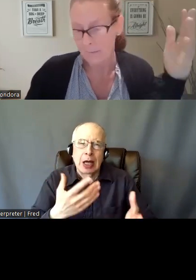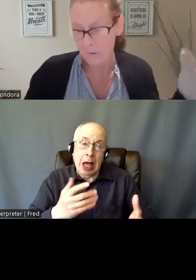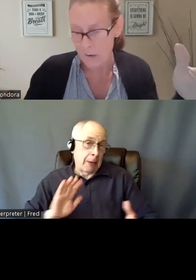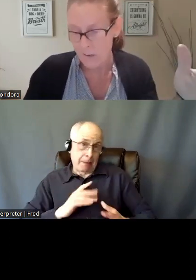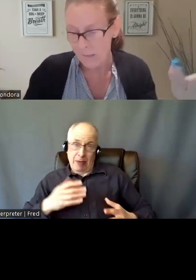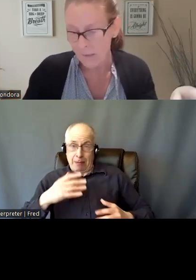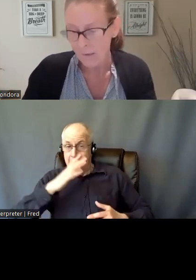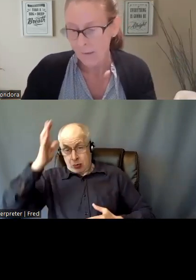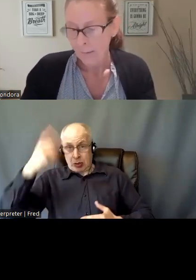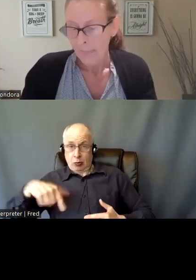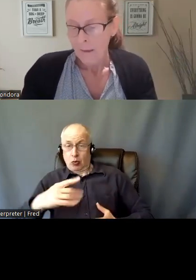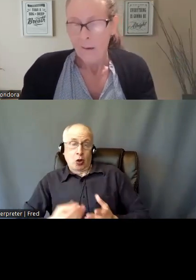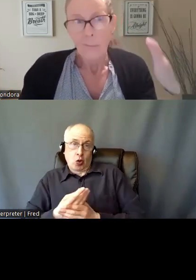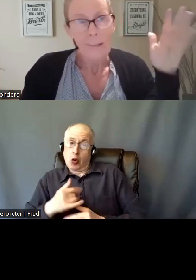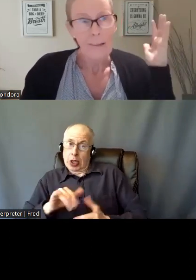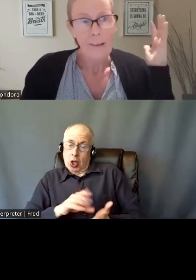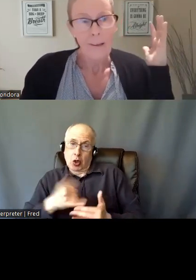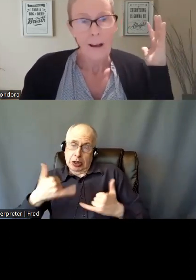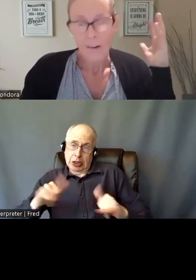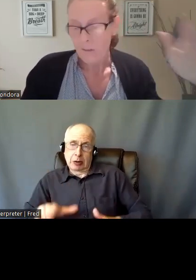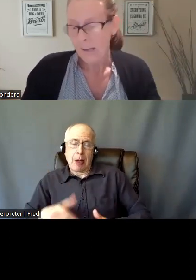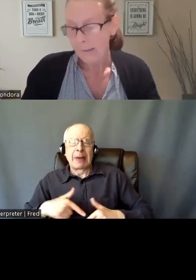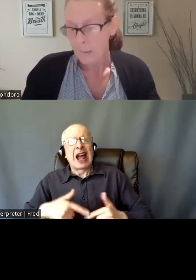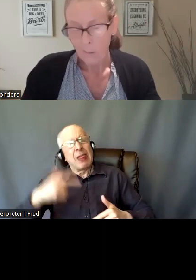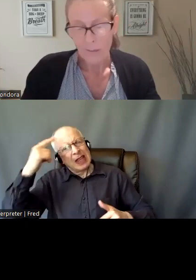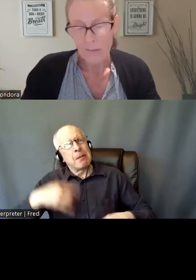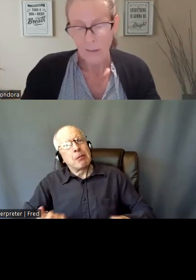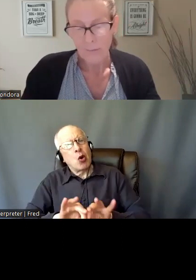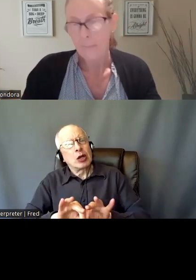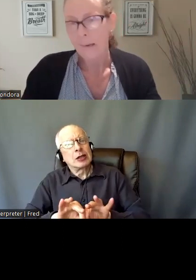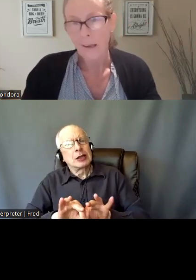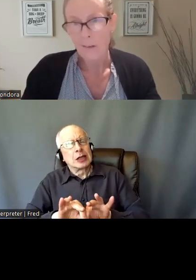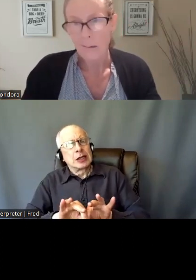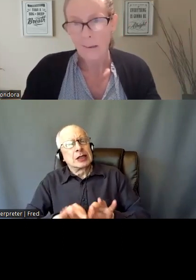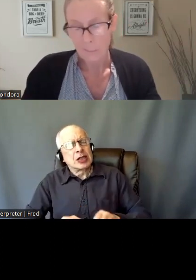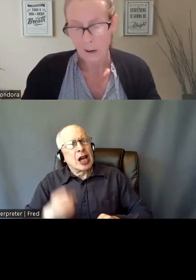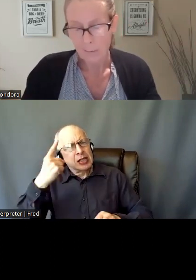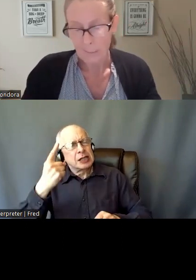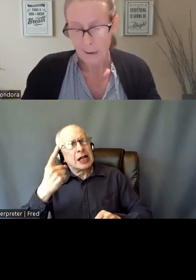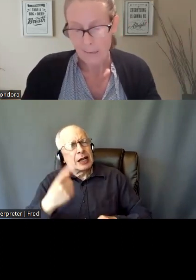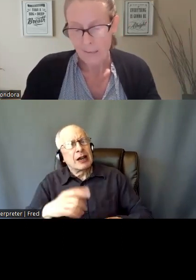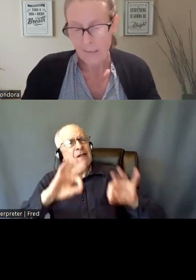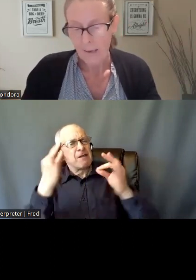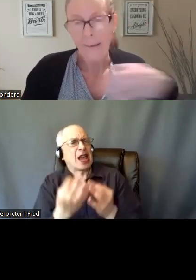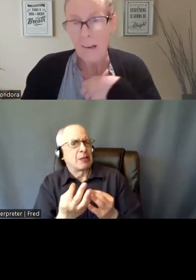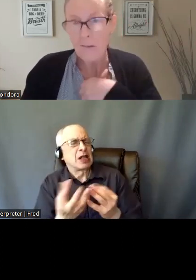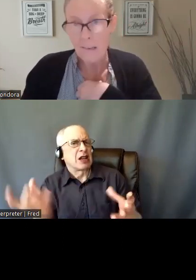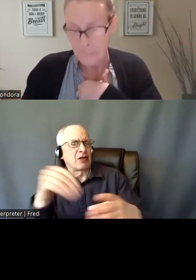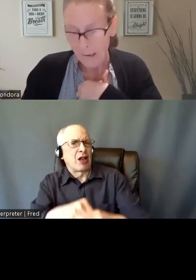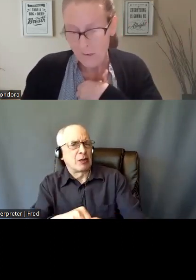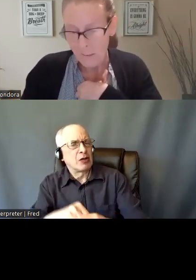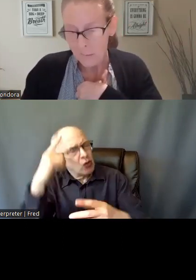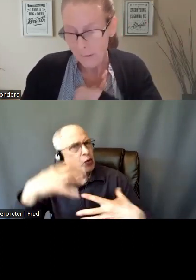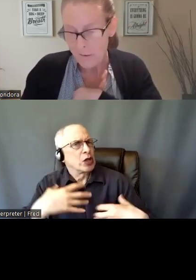today's conversation really understanding the importance of family engagement in the recovery process, not just